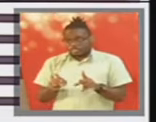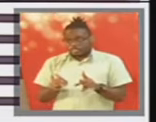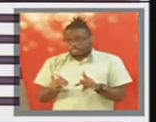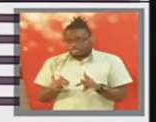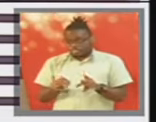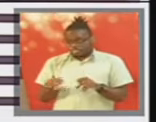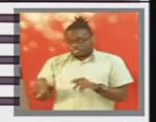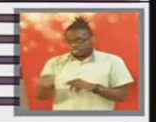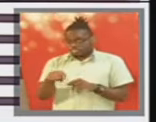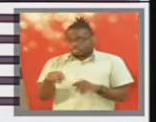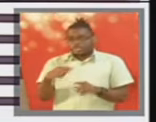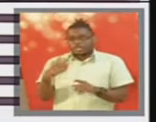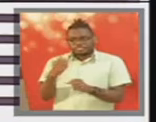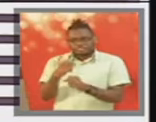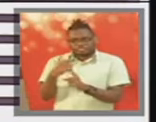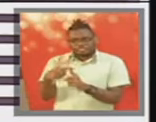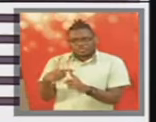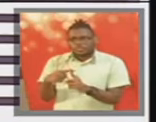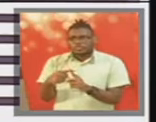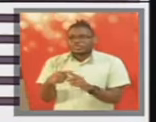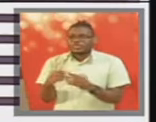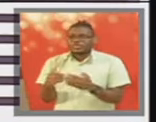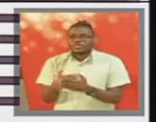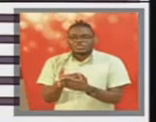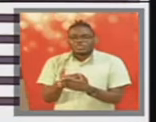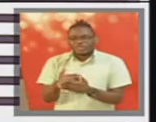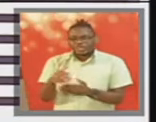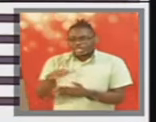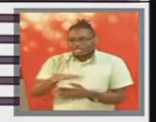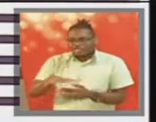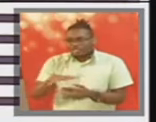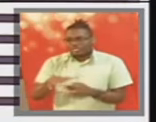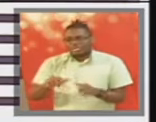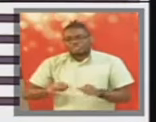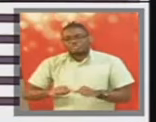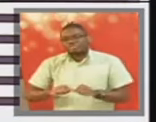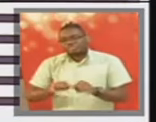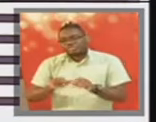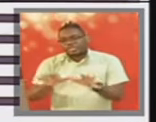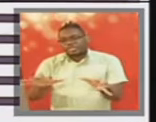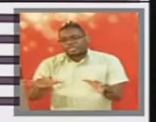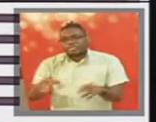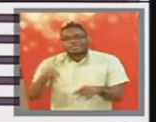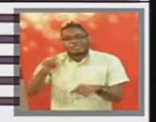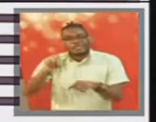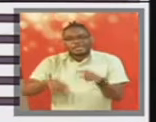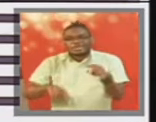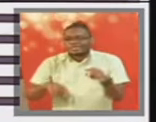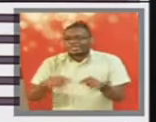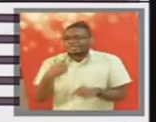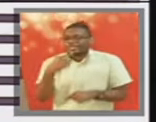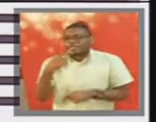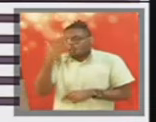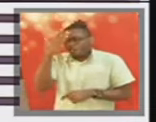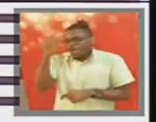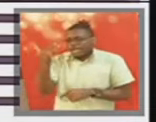new populations where people are susceptible. And while we can't say why there is